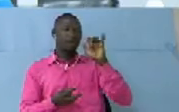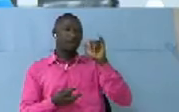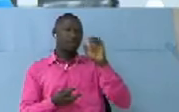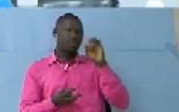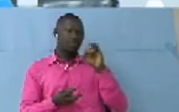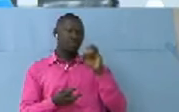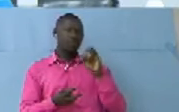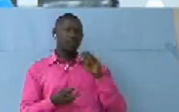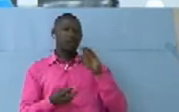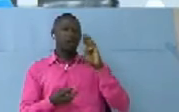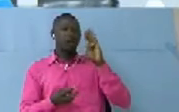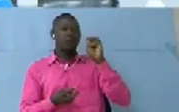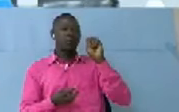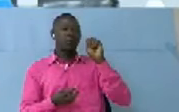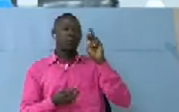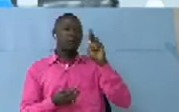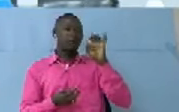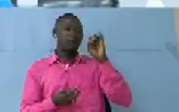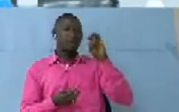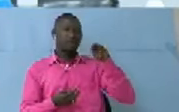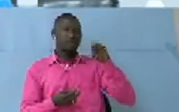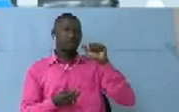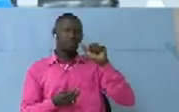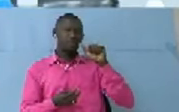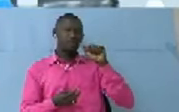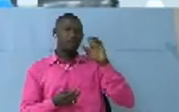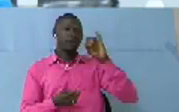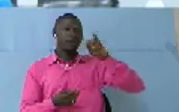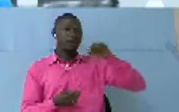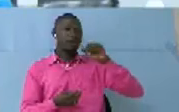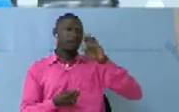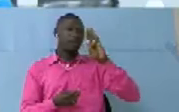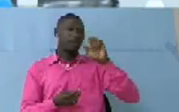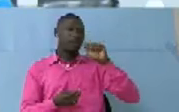Ibrahima Jabang. Ibrahima Solo Sunday. Ibrahima Solo Sunday.